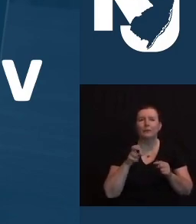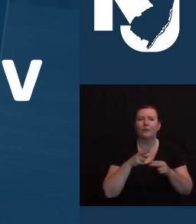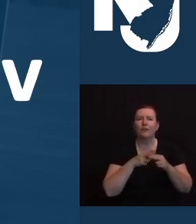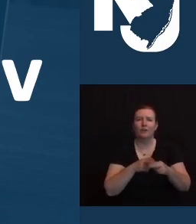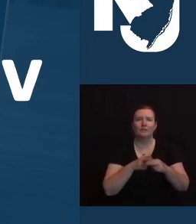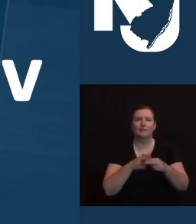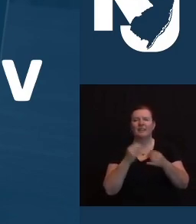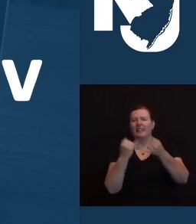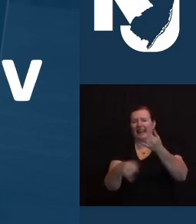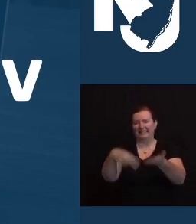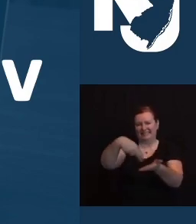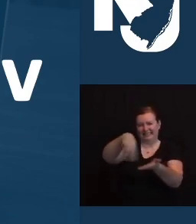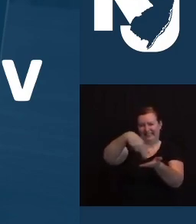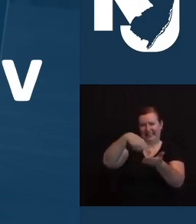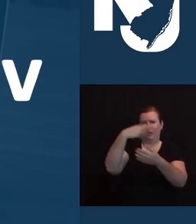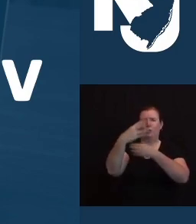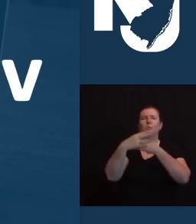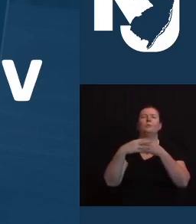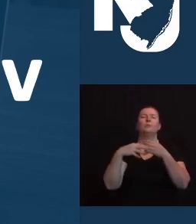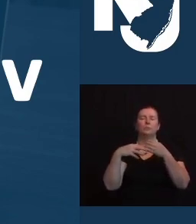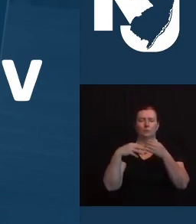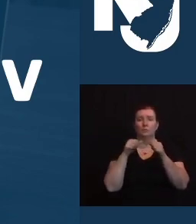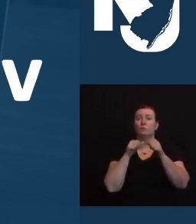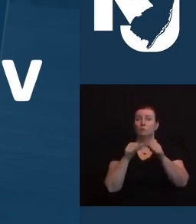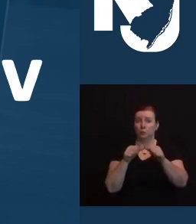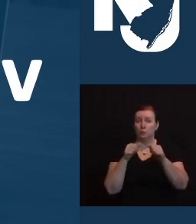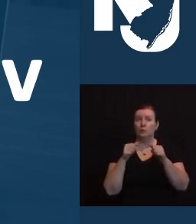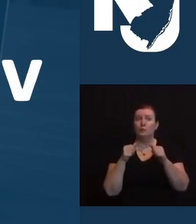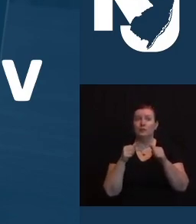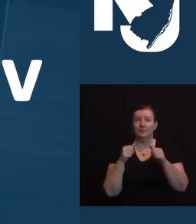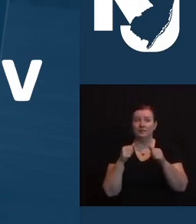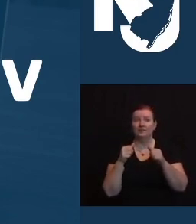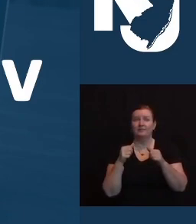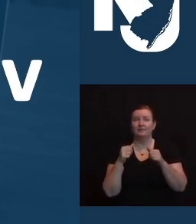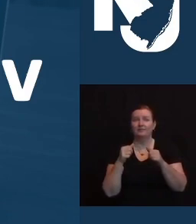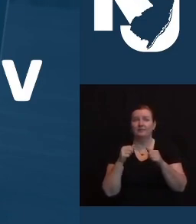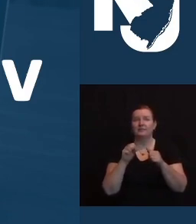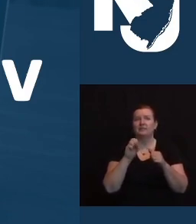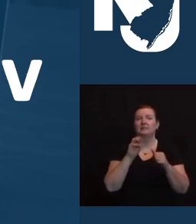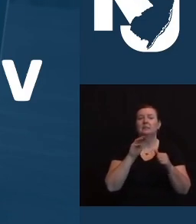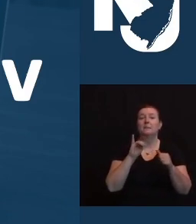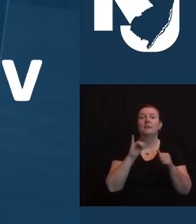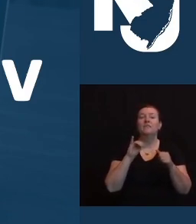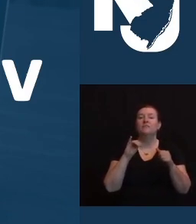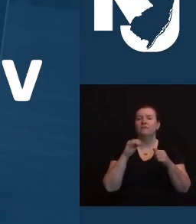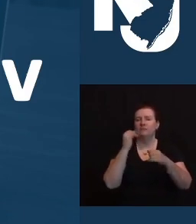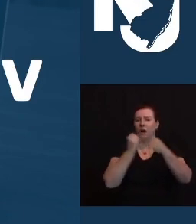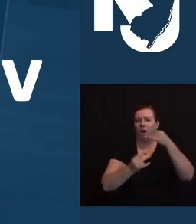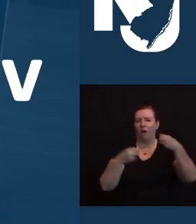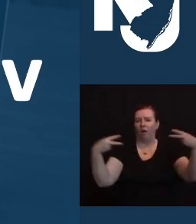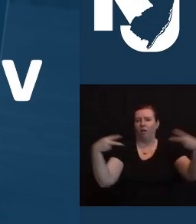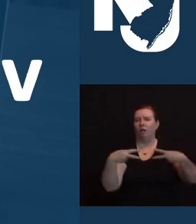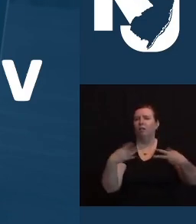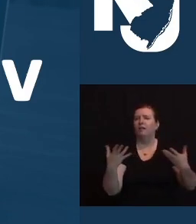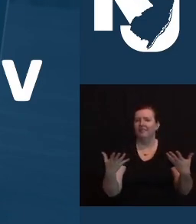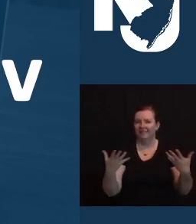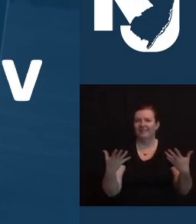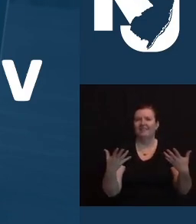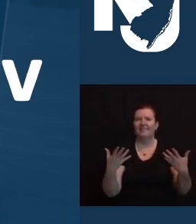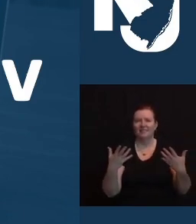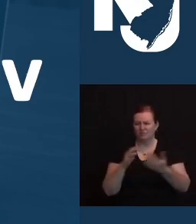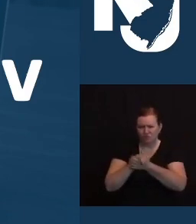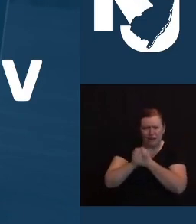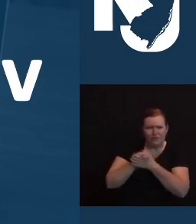as a state matter, the semifinals. And we congratulate and salute all the teams that have participated, but in particular to the Final